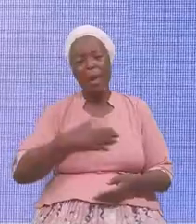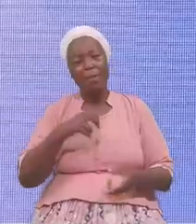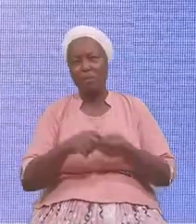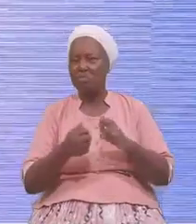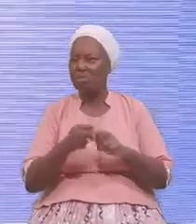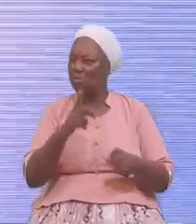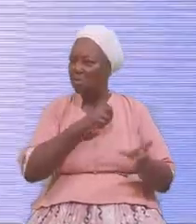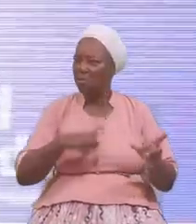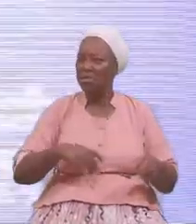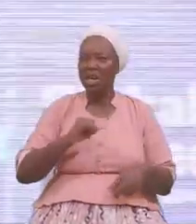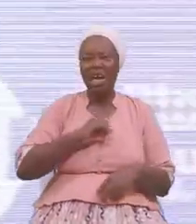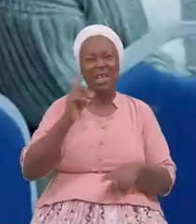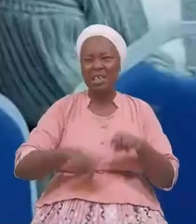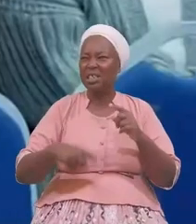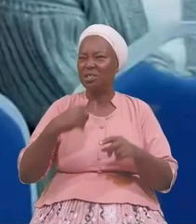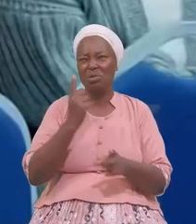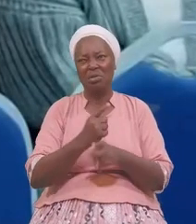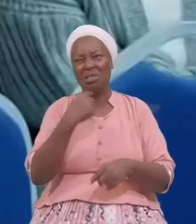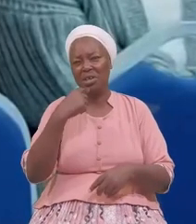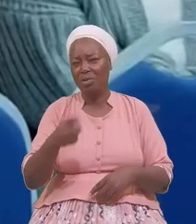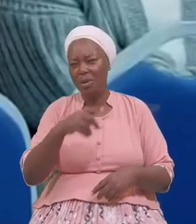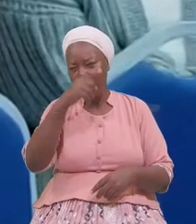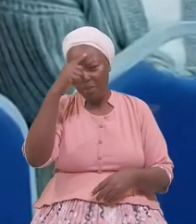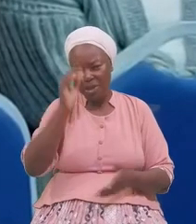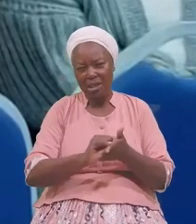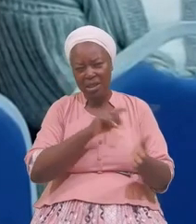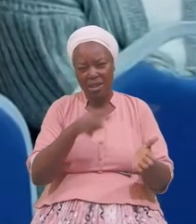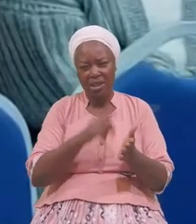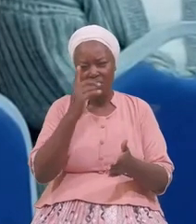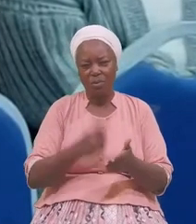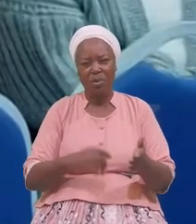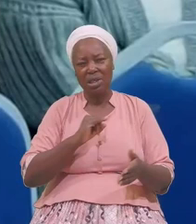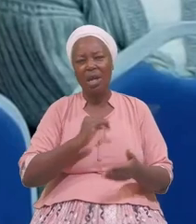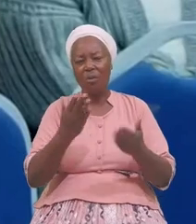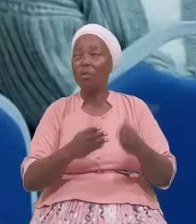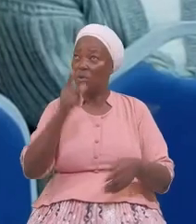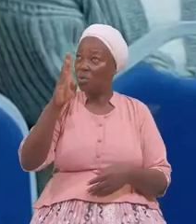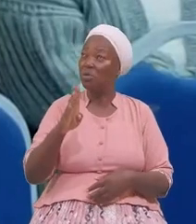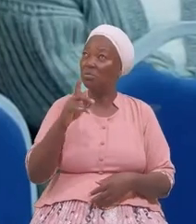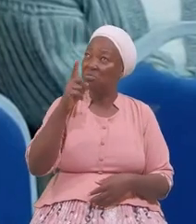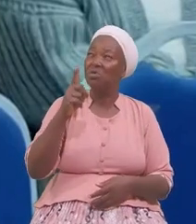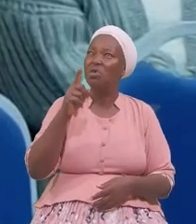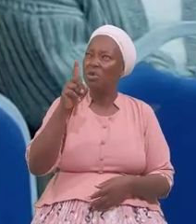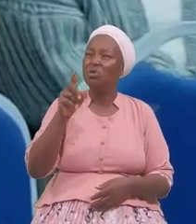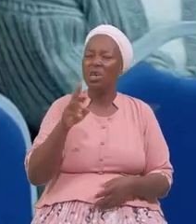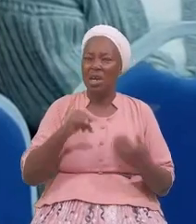I dare not tell you that this is what I want. God, here I